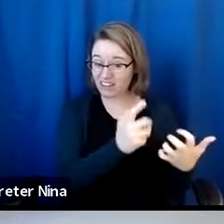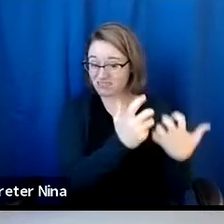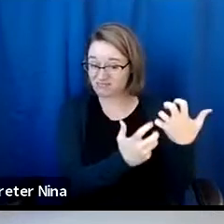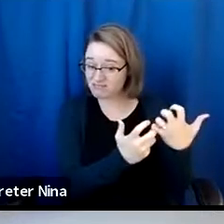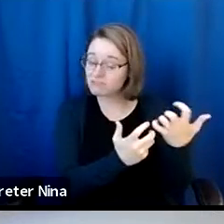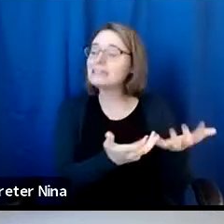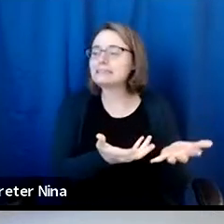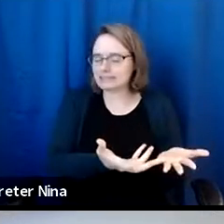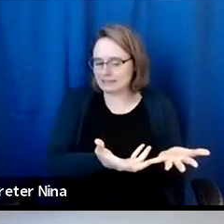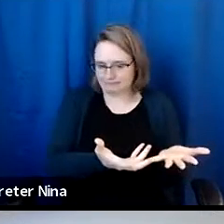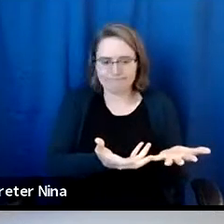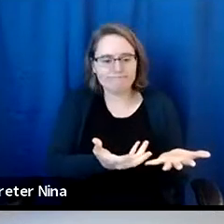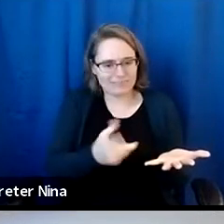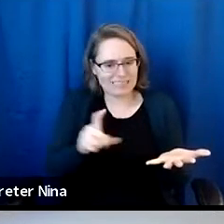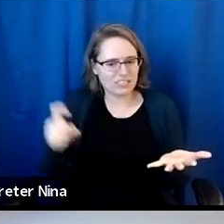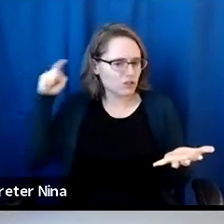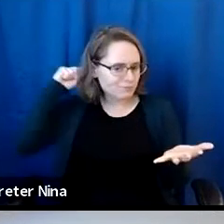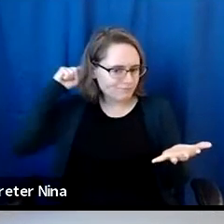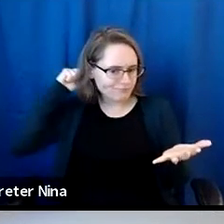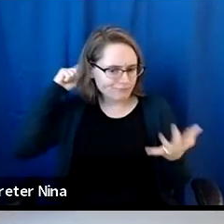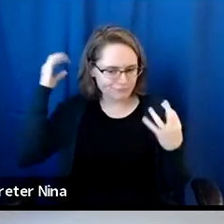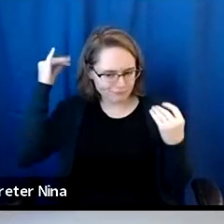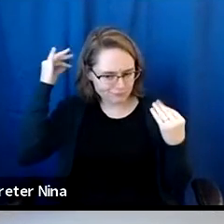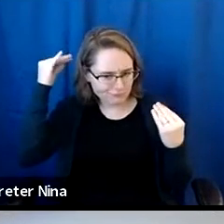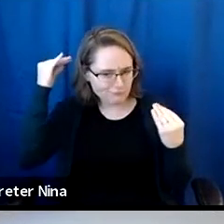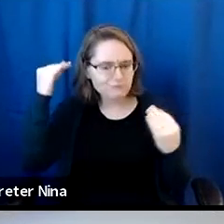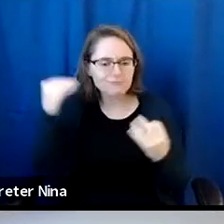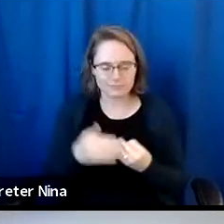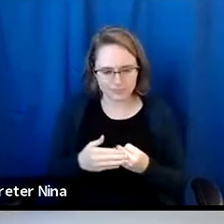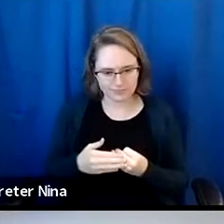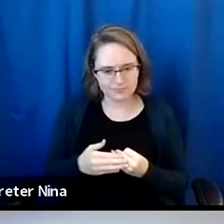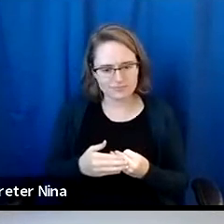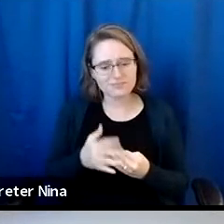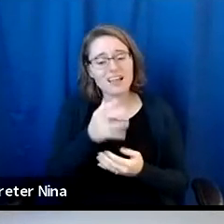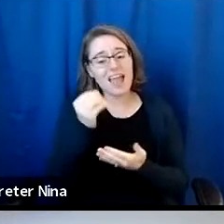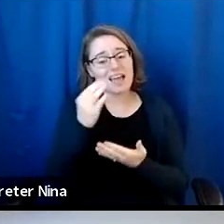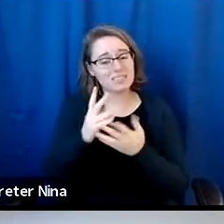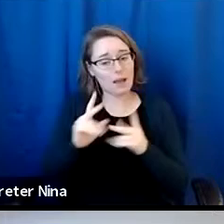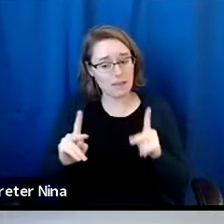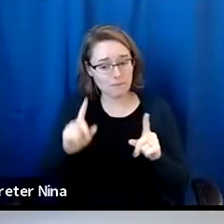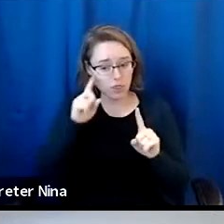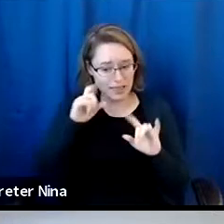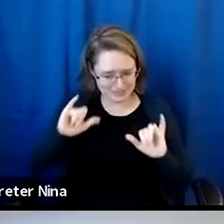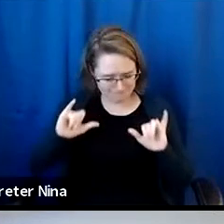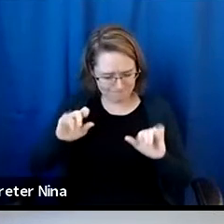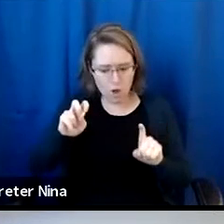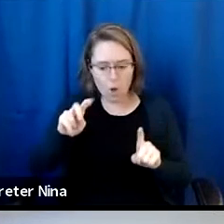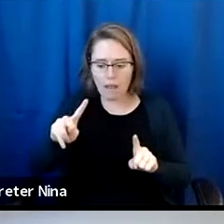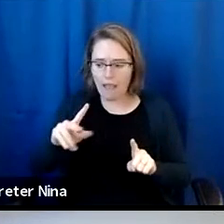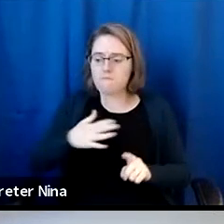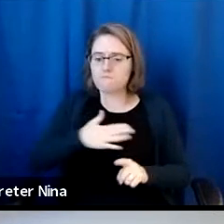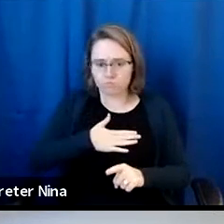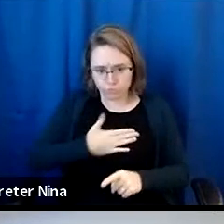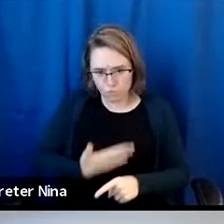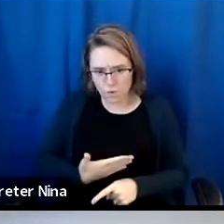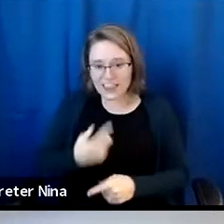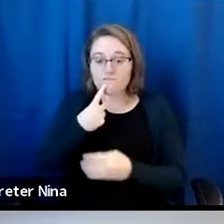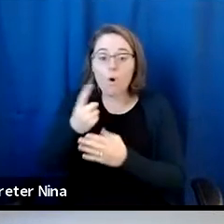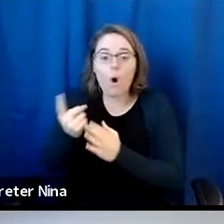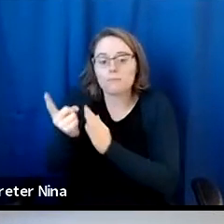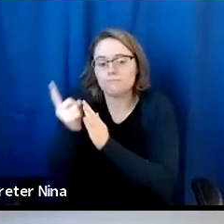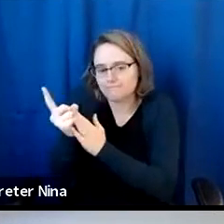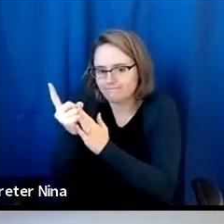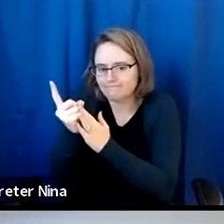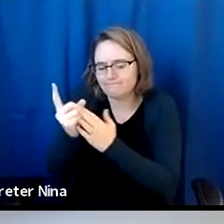And so we have to really be mindful of that. And there are some people that we say, okay, you know what? I'm willing to do that for a season, right?